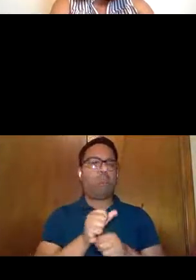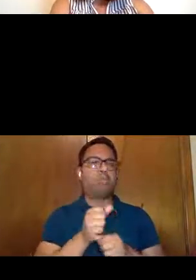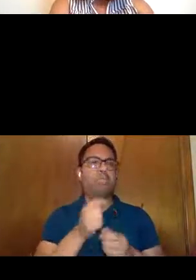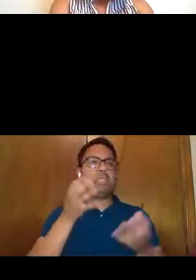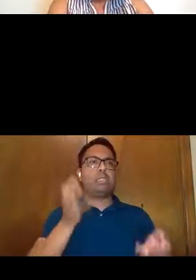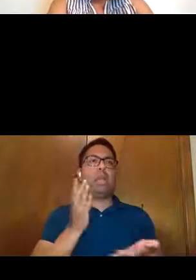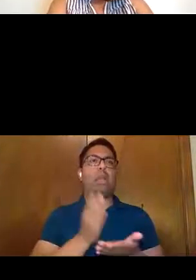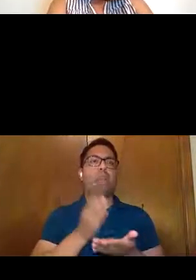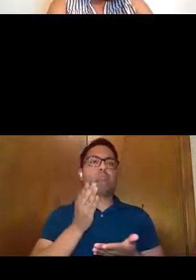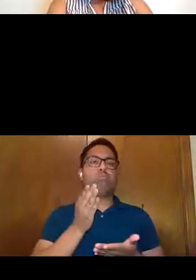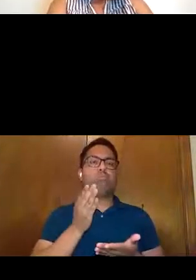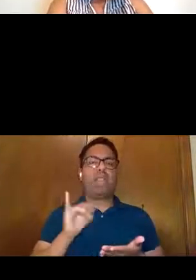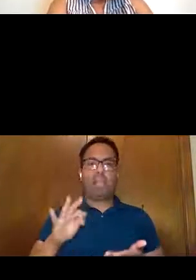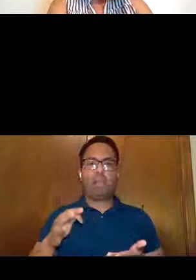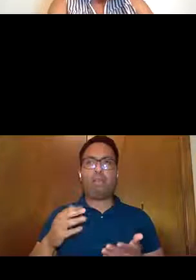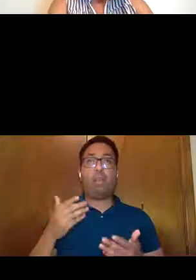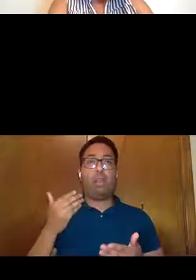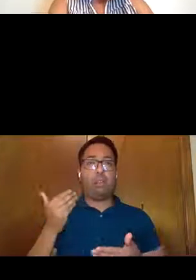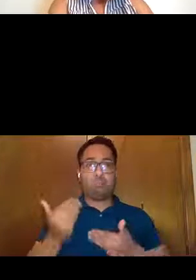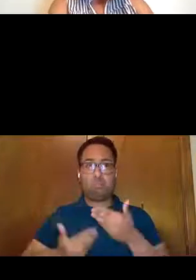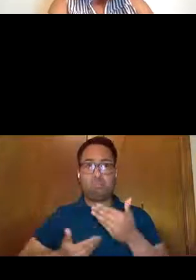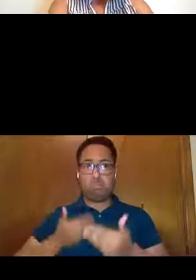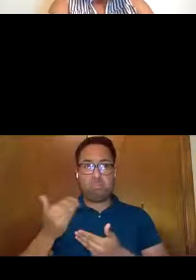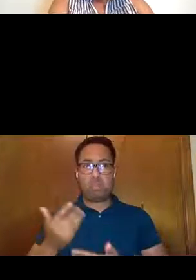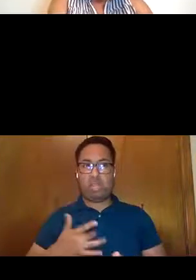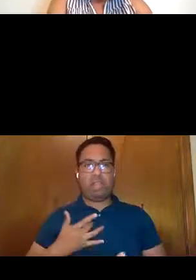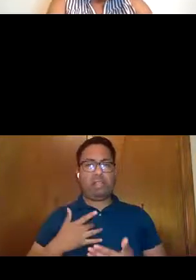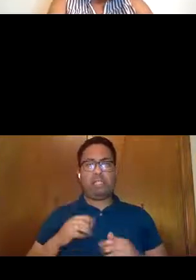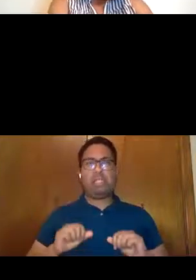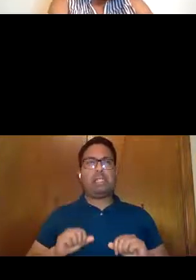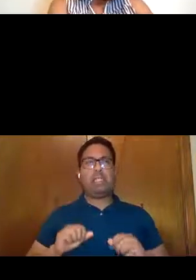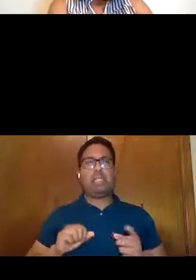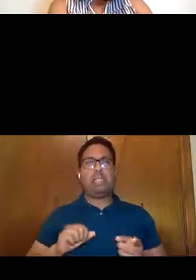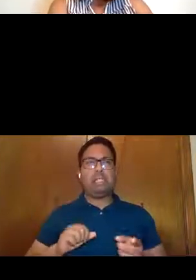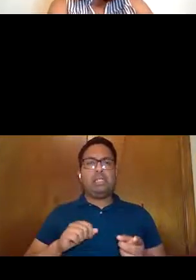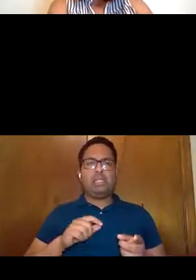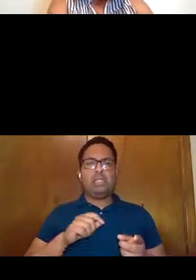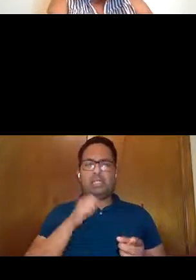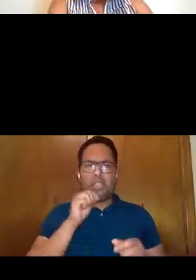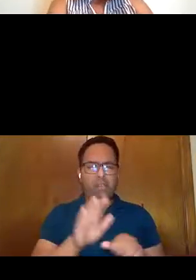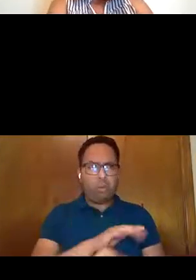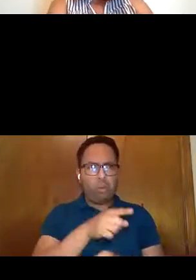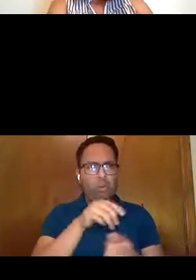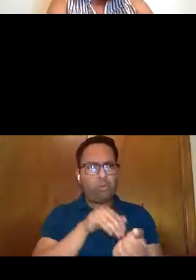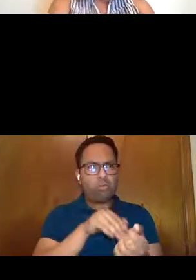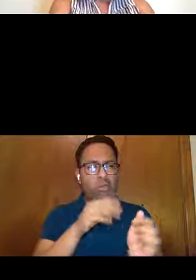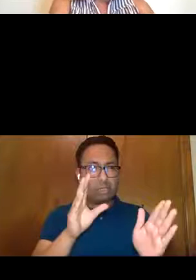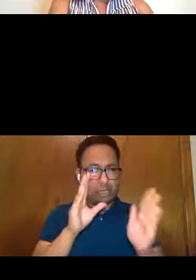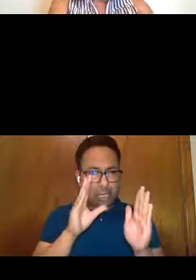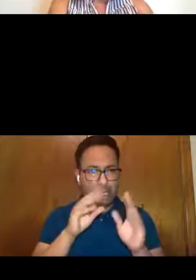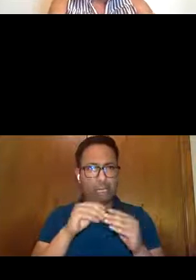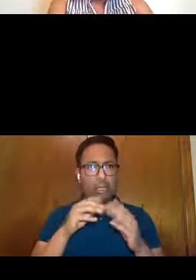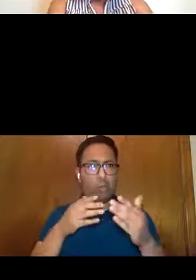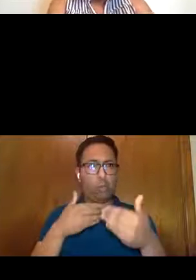time. Maybe you feel like you're not receiving the full attention of the provider in the room.